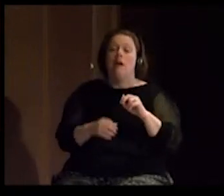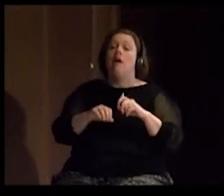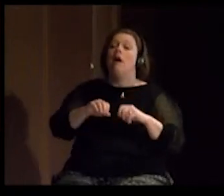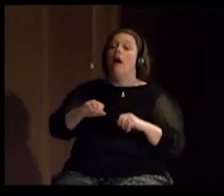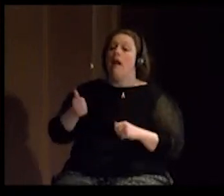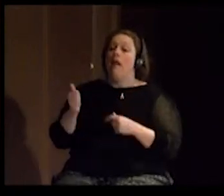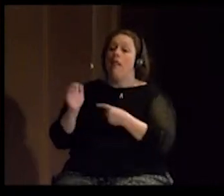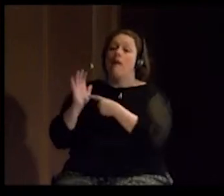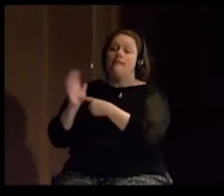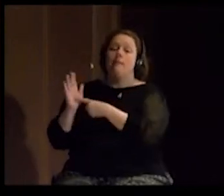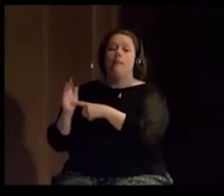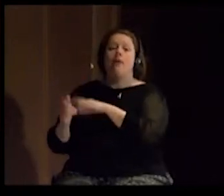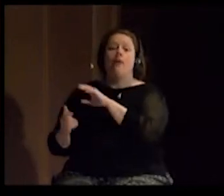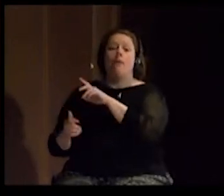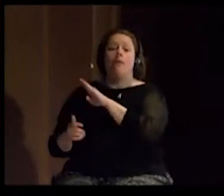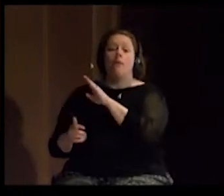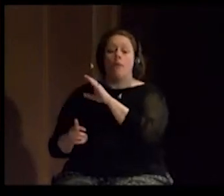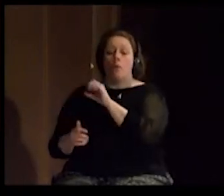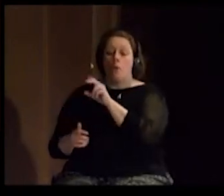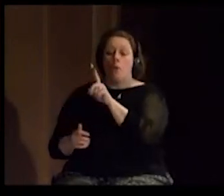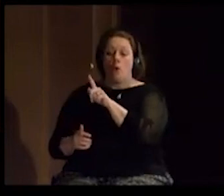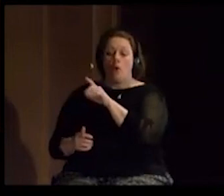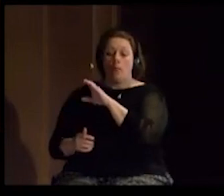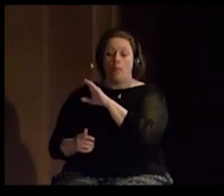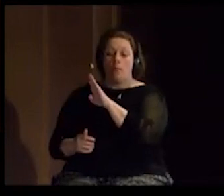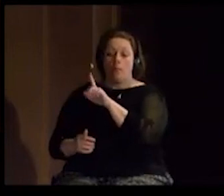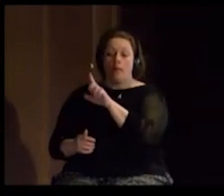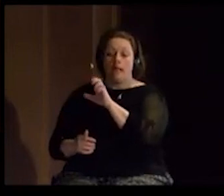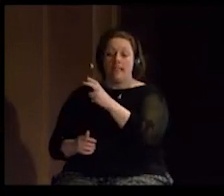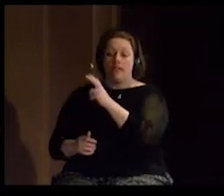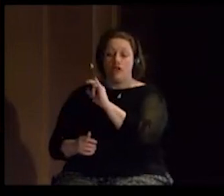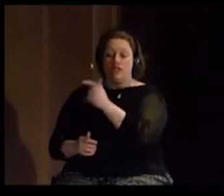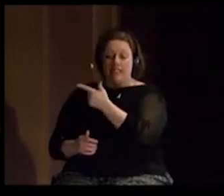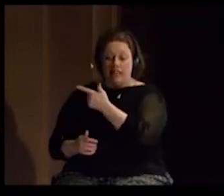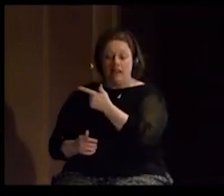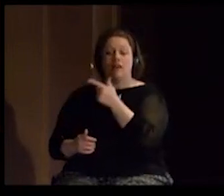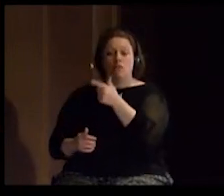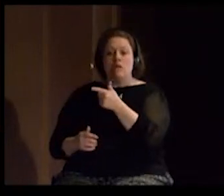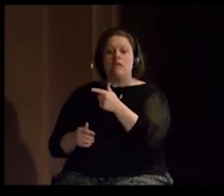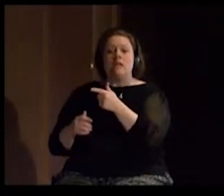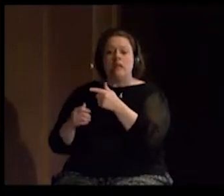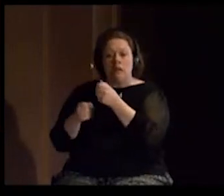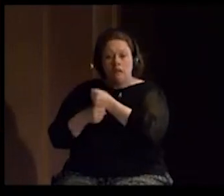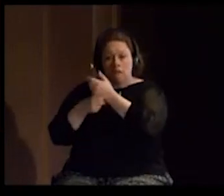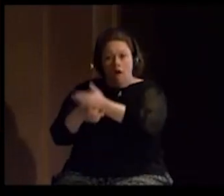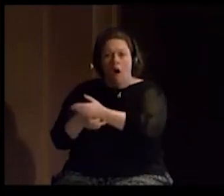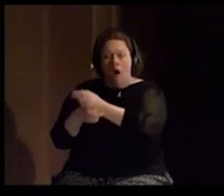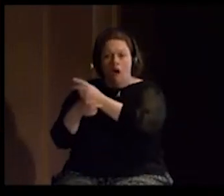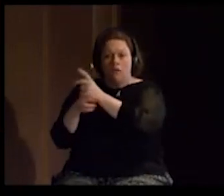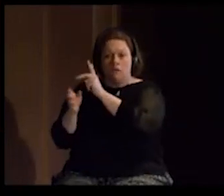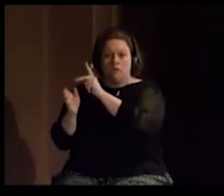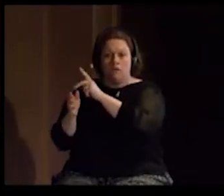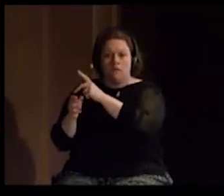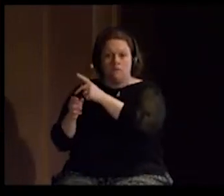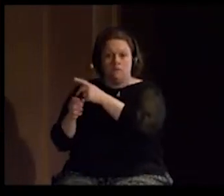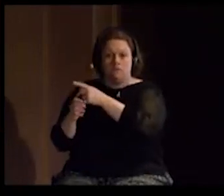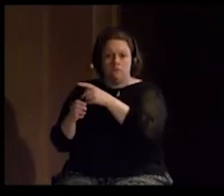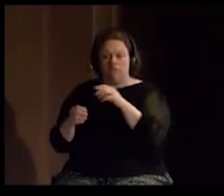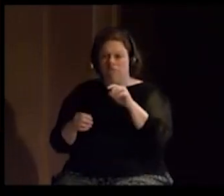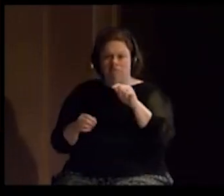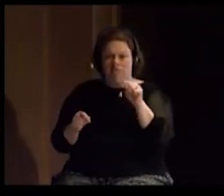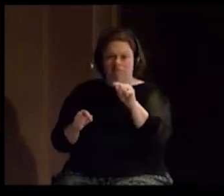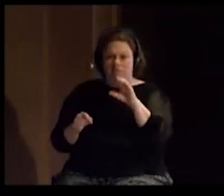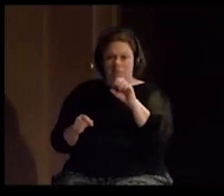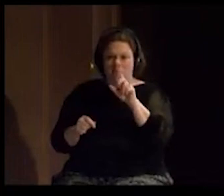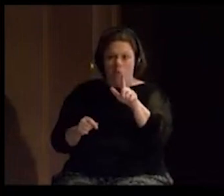bleaching has led to mass die-off of staghorn corals in our shallow waters. And if you're familiar with staghorn corals, they form these like